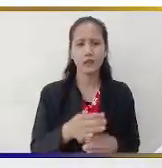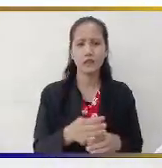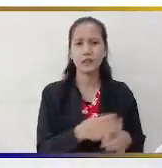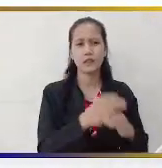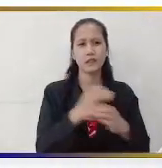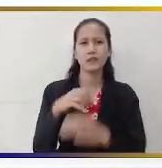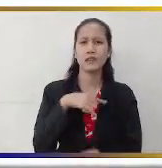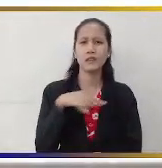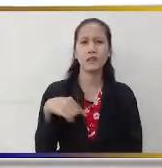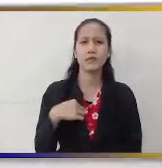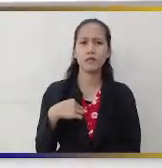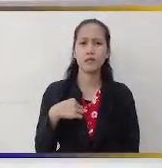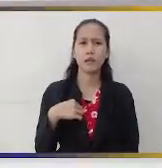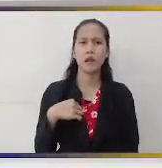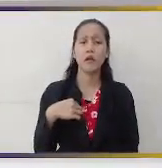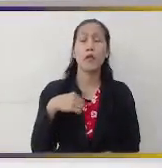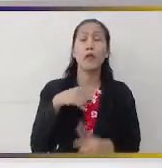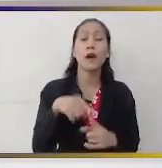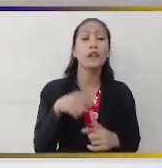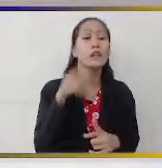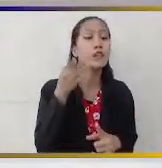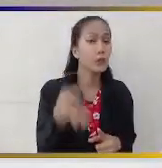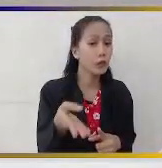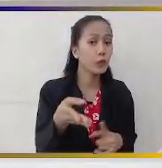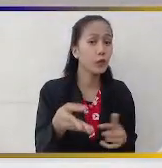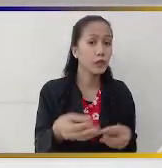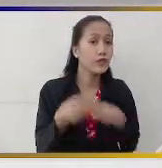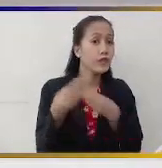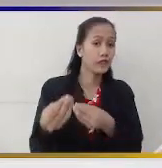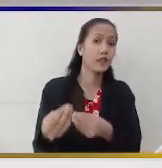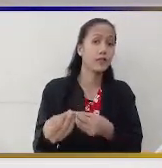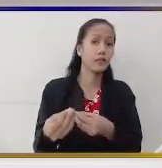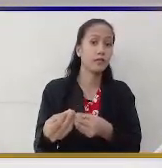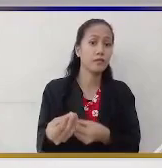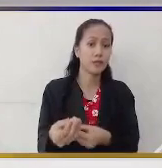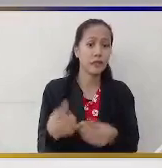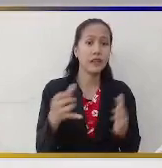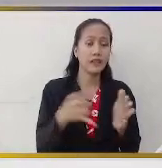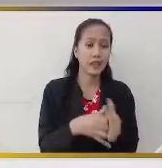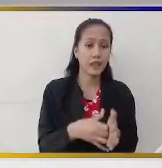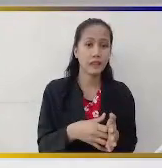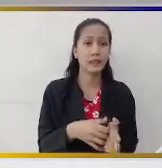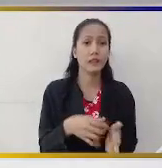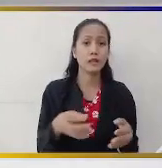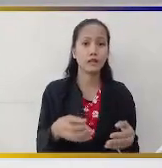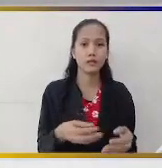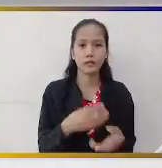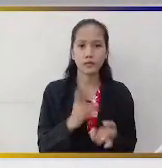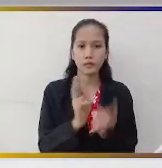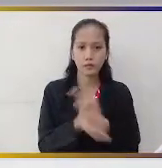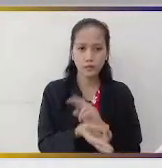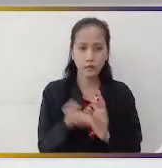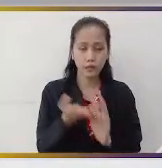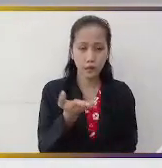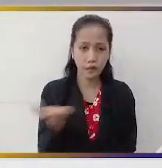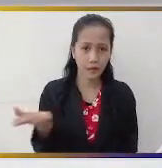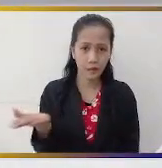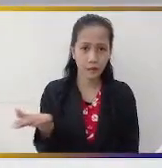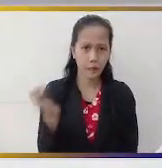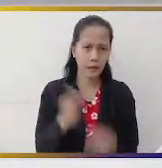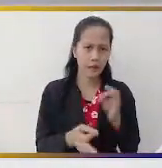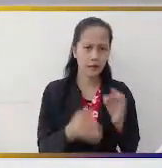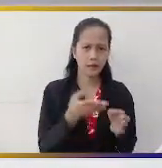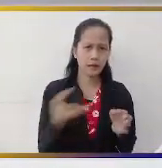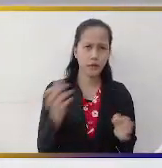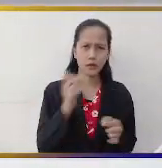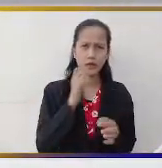gives back to you. Now you have more to give more. Now the church is growing. If you don't give,